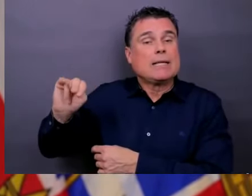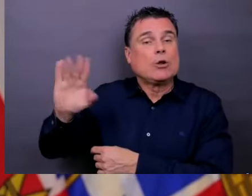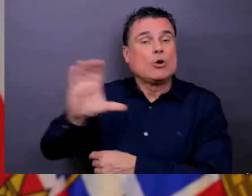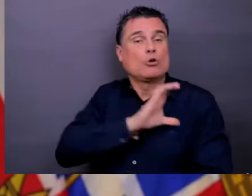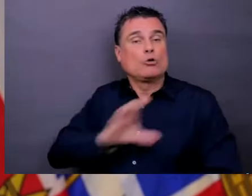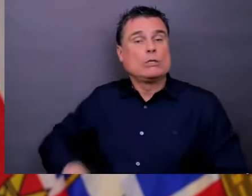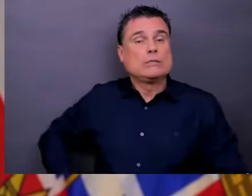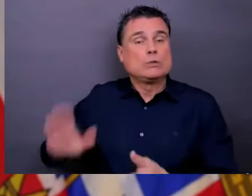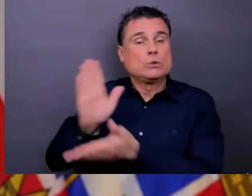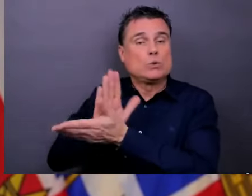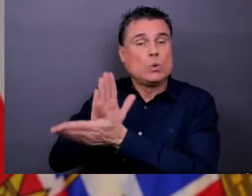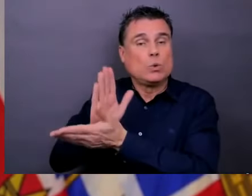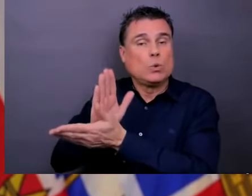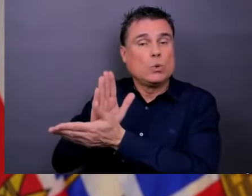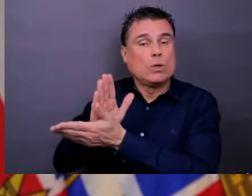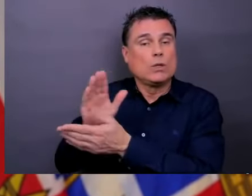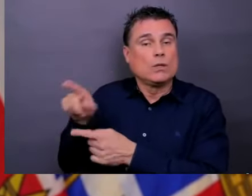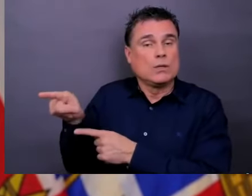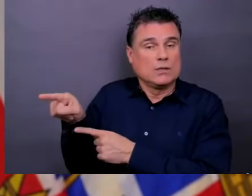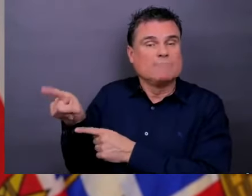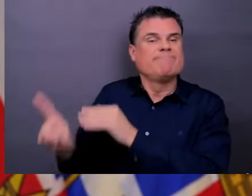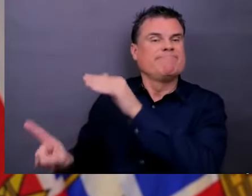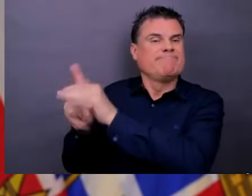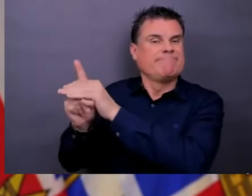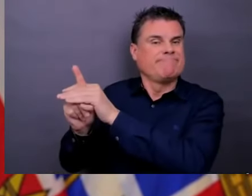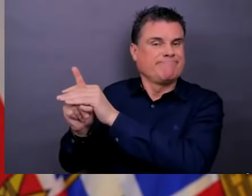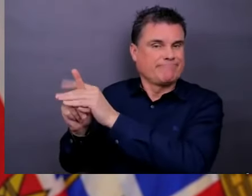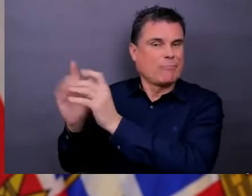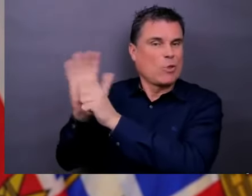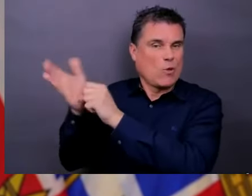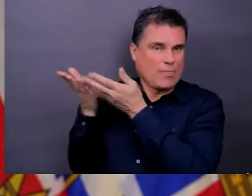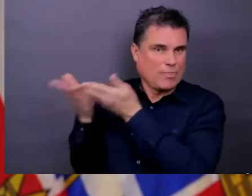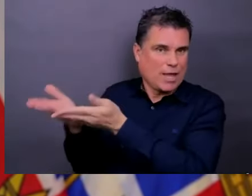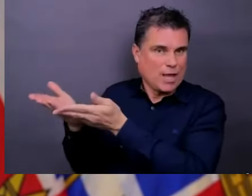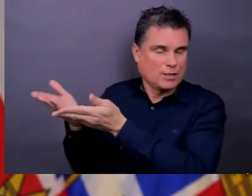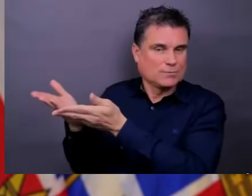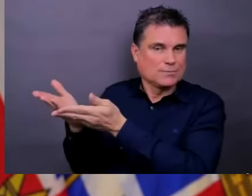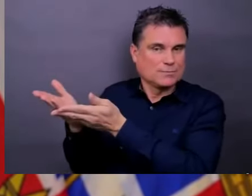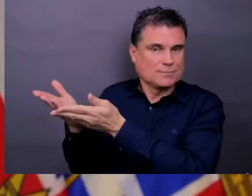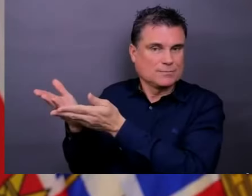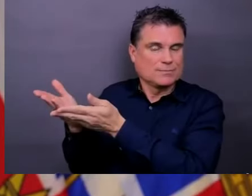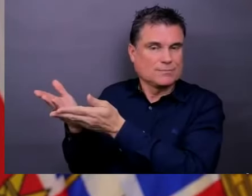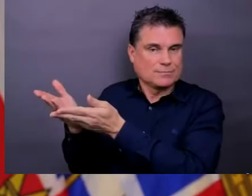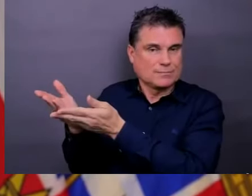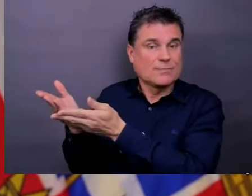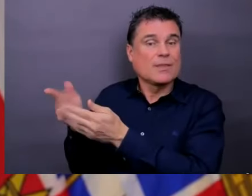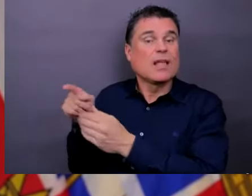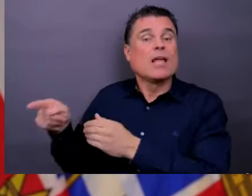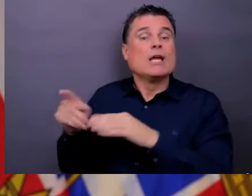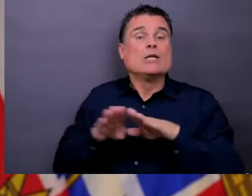And Fraser Health is involved with investigating and managing both of those.